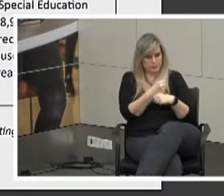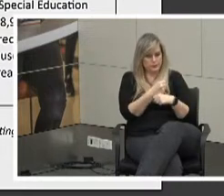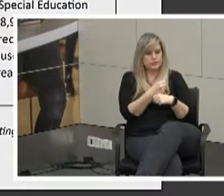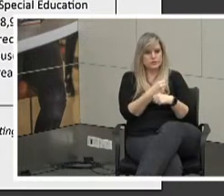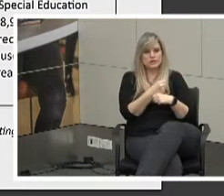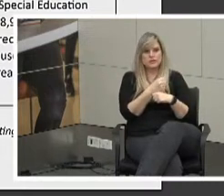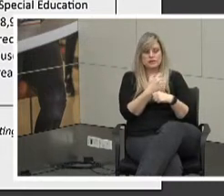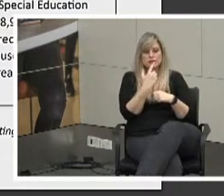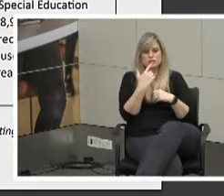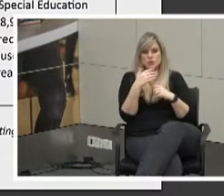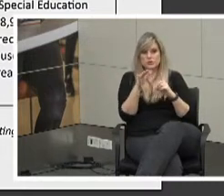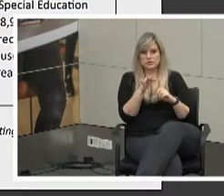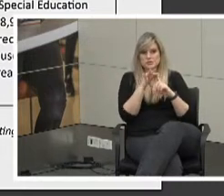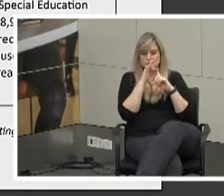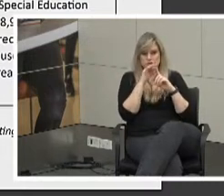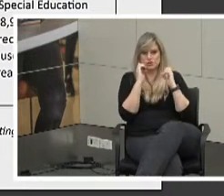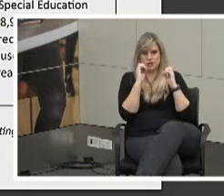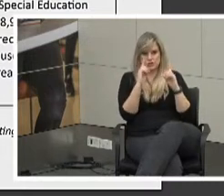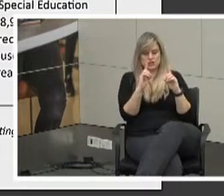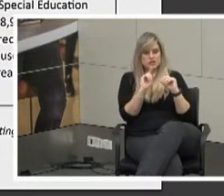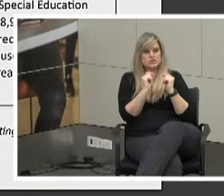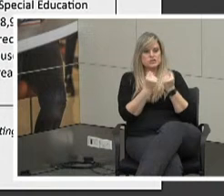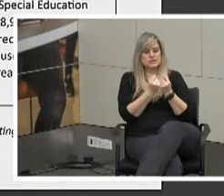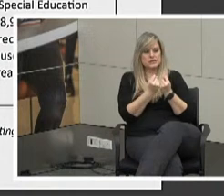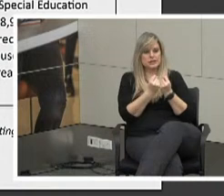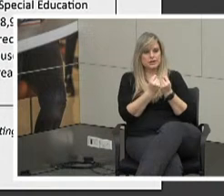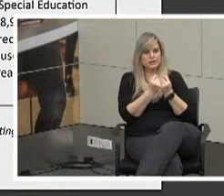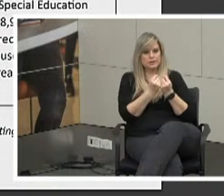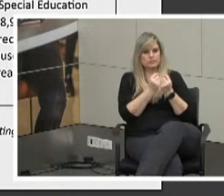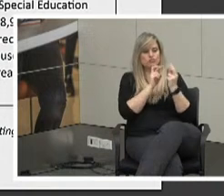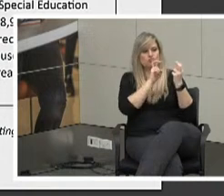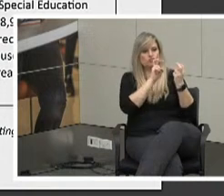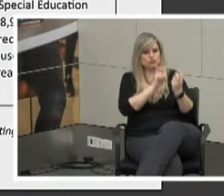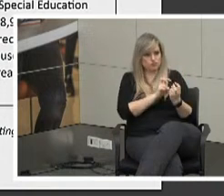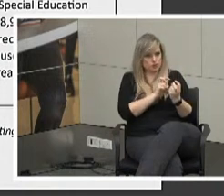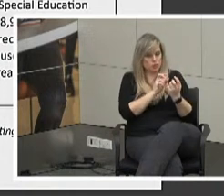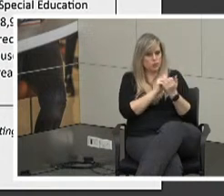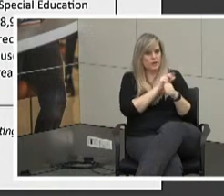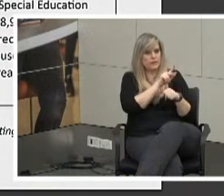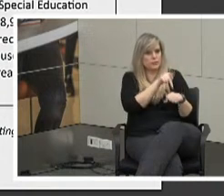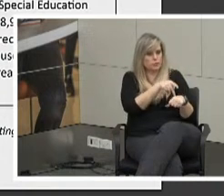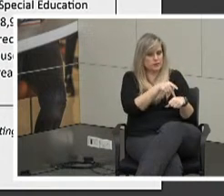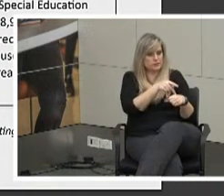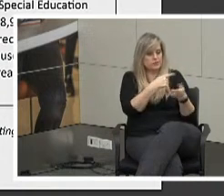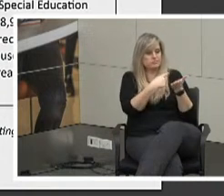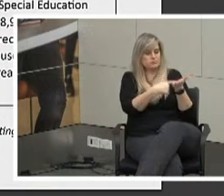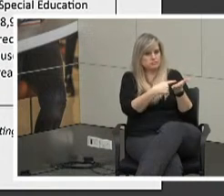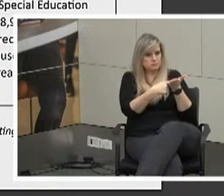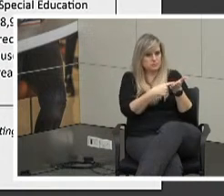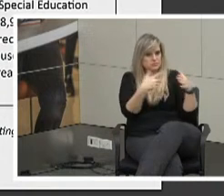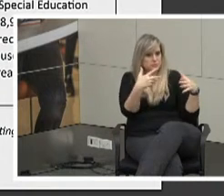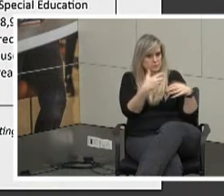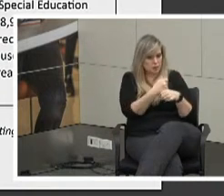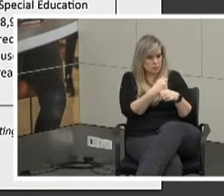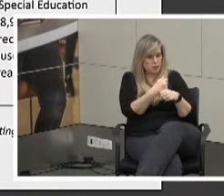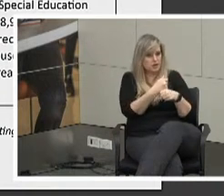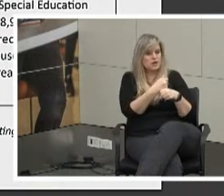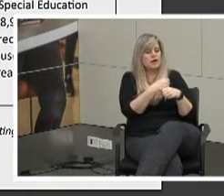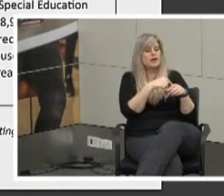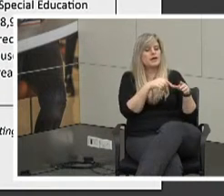the Special Education team met with their campus principles and went over that summary with them and they